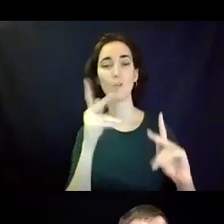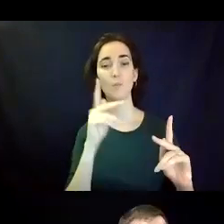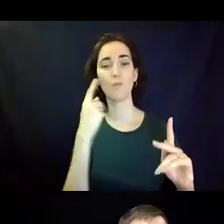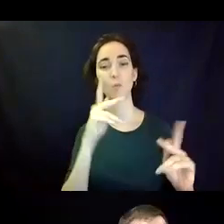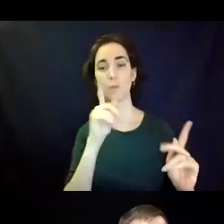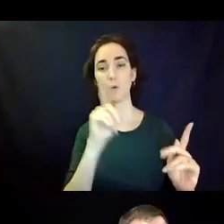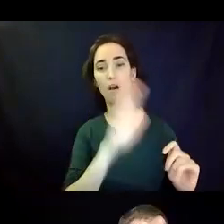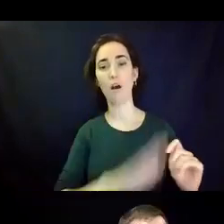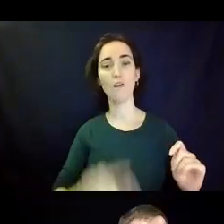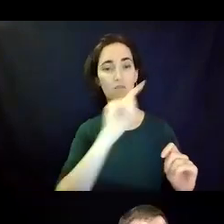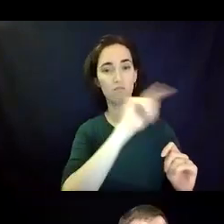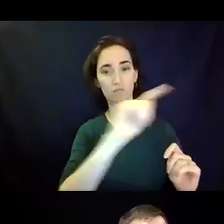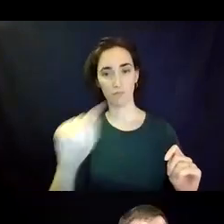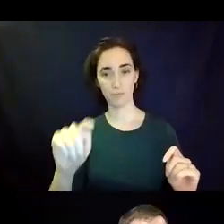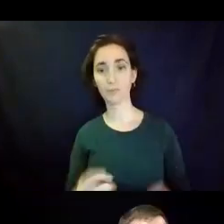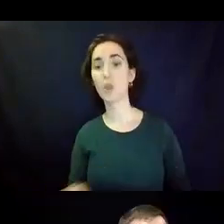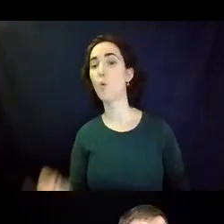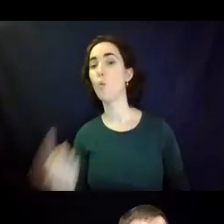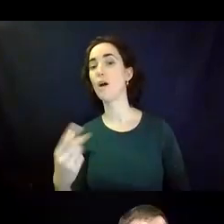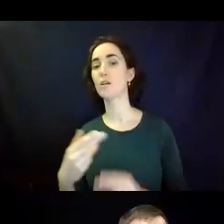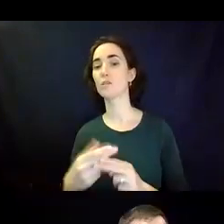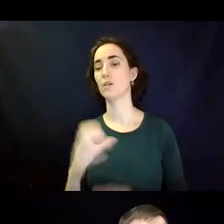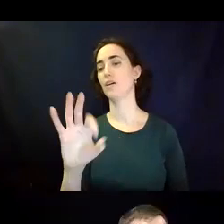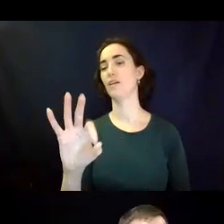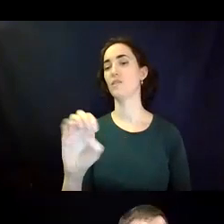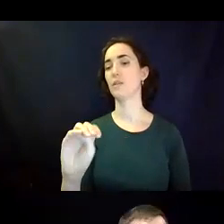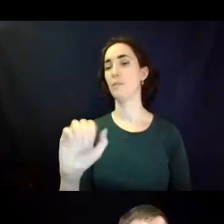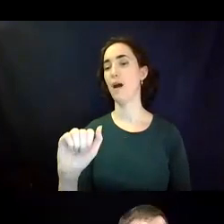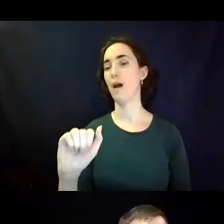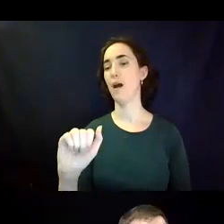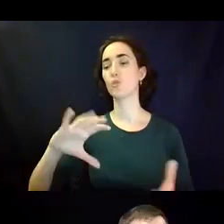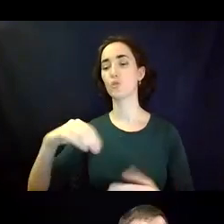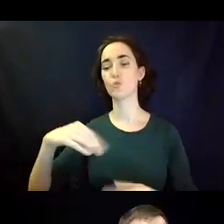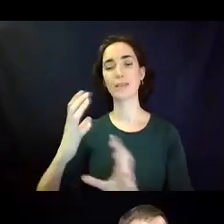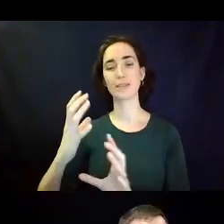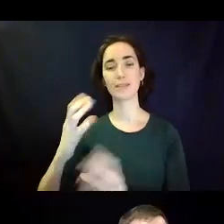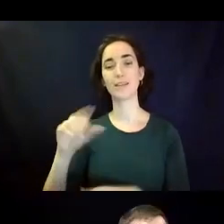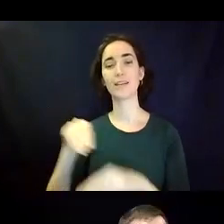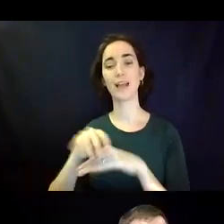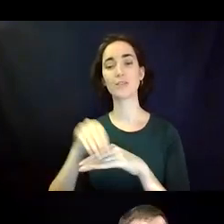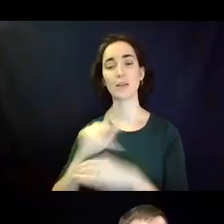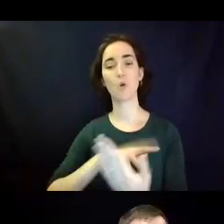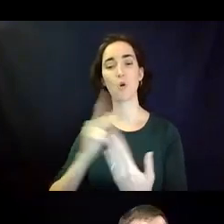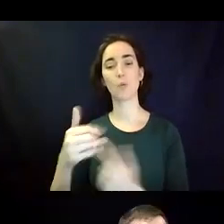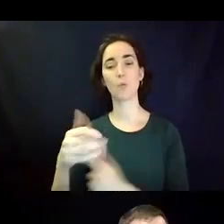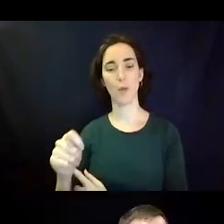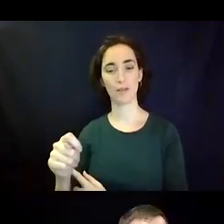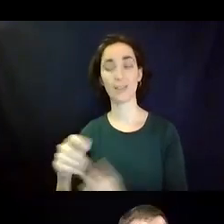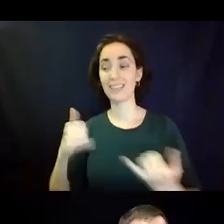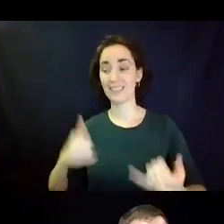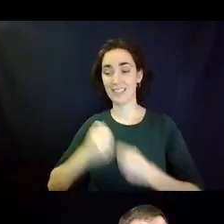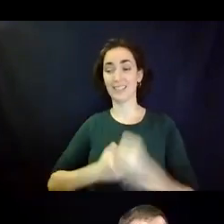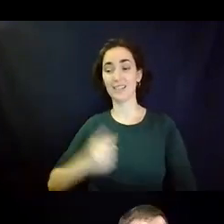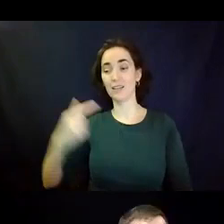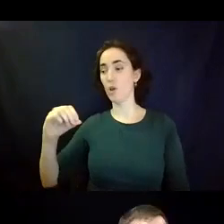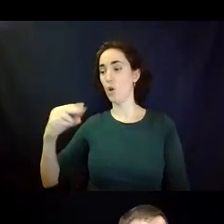Louisiana. One of those things is the FEMA Crisis Counseling Program grant. This year, GODA is the